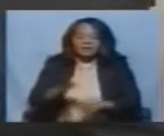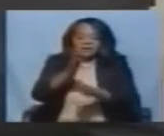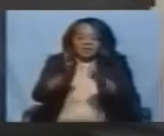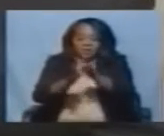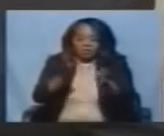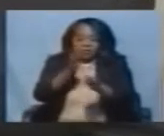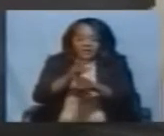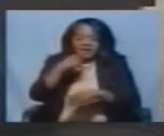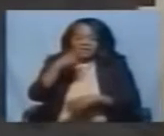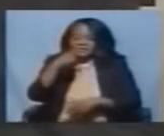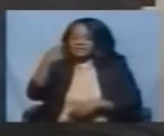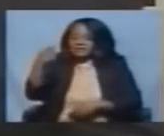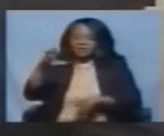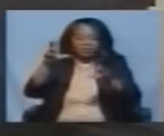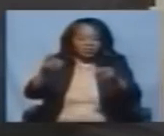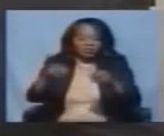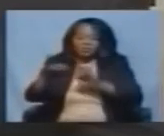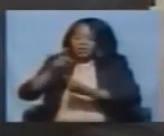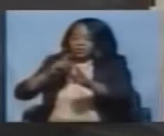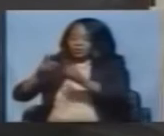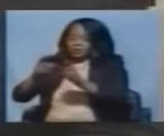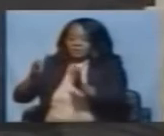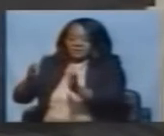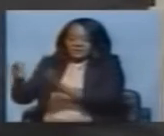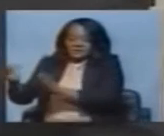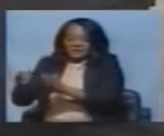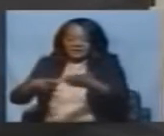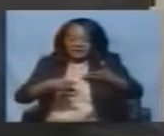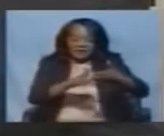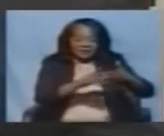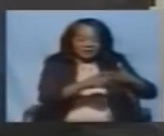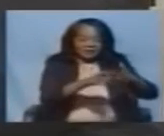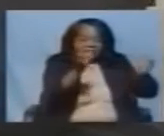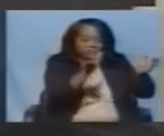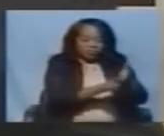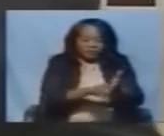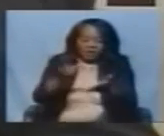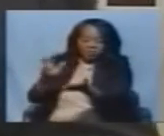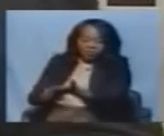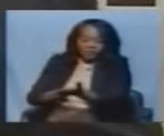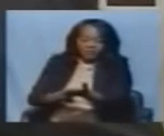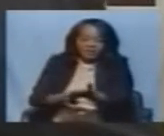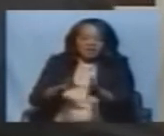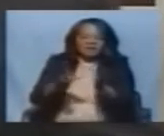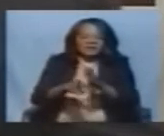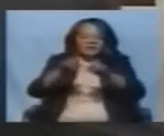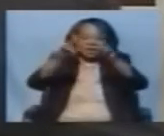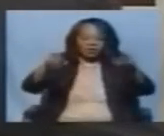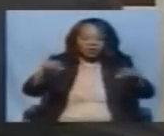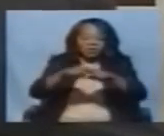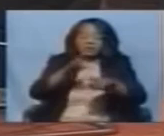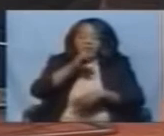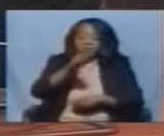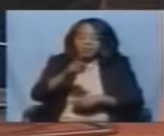the site, okay? The engineer approves that. The contract manager proves that. In fact, it is a documented truth